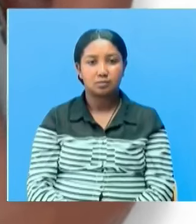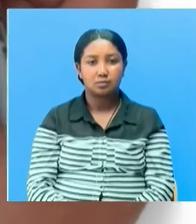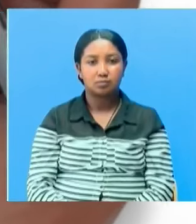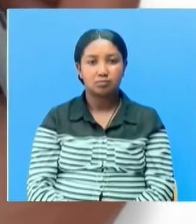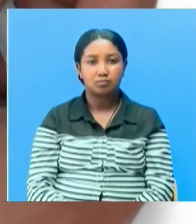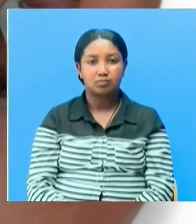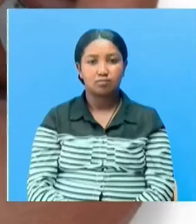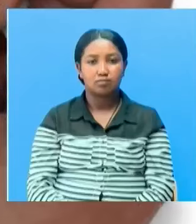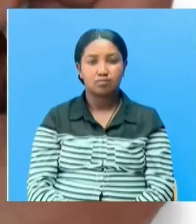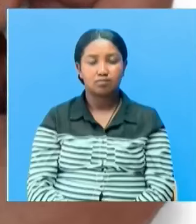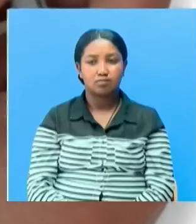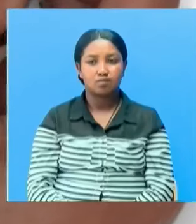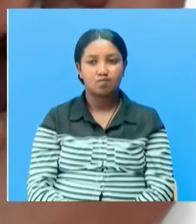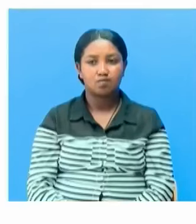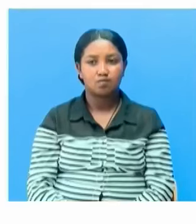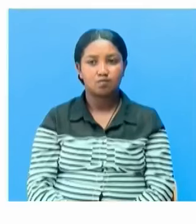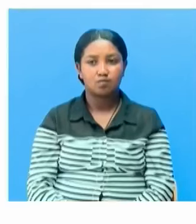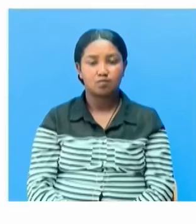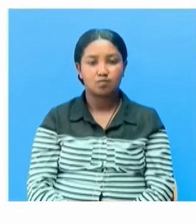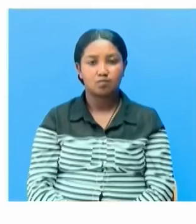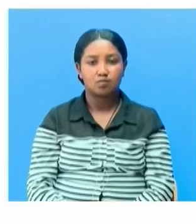Nice.